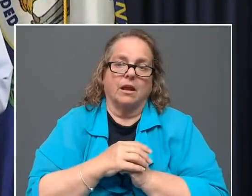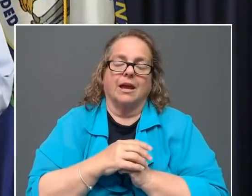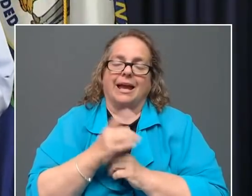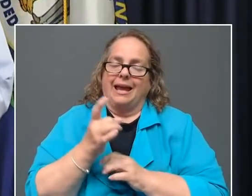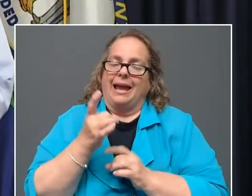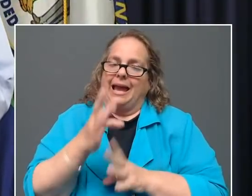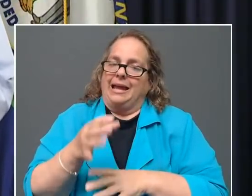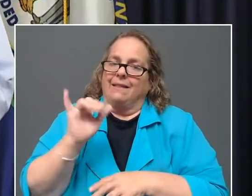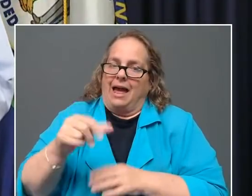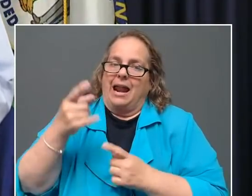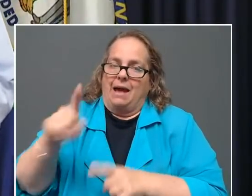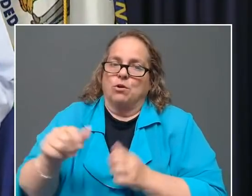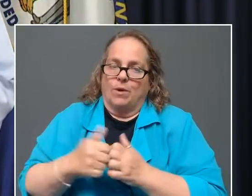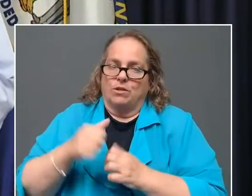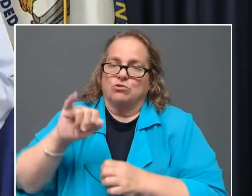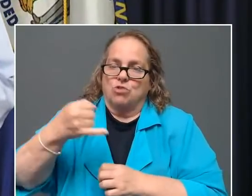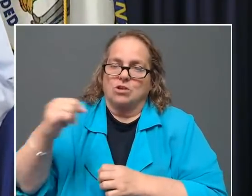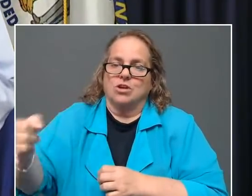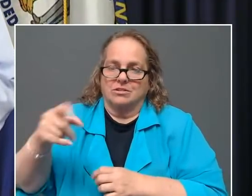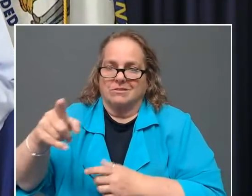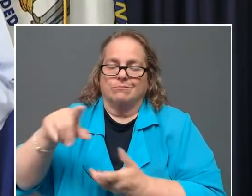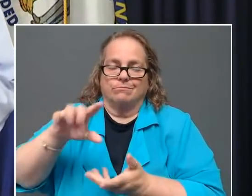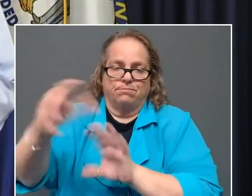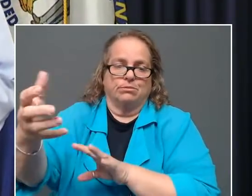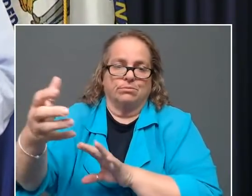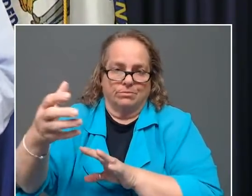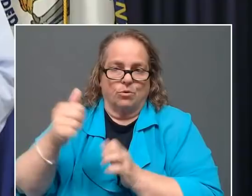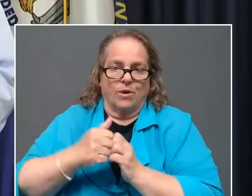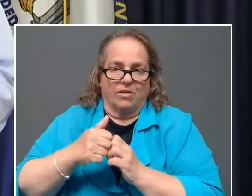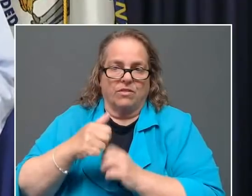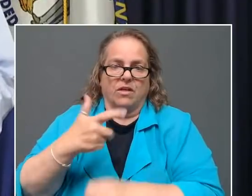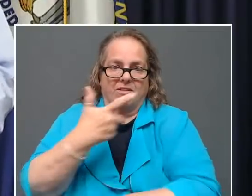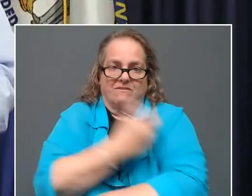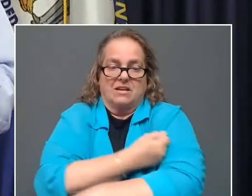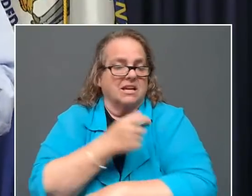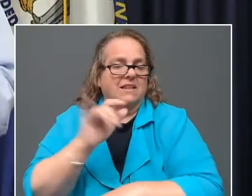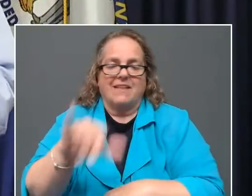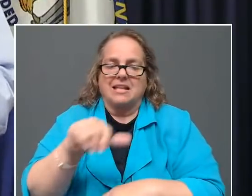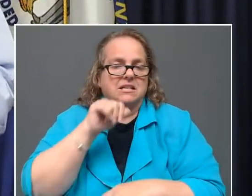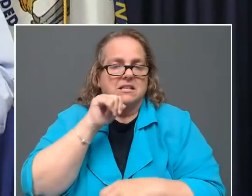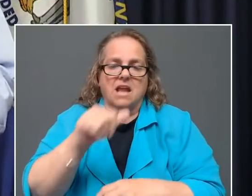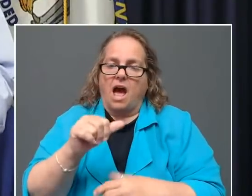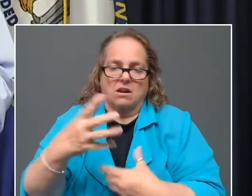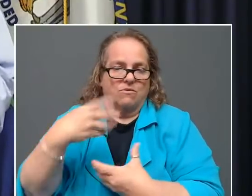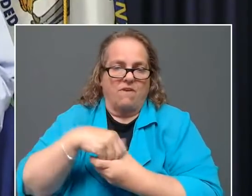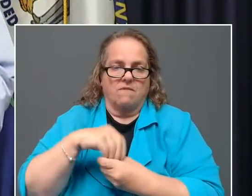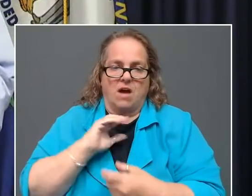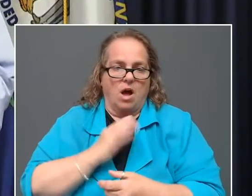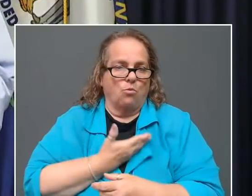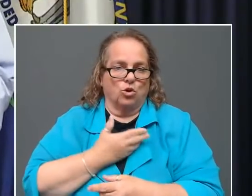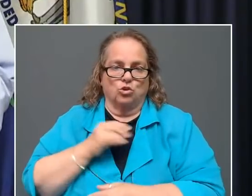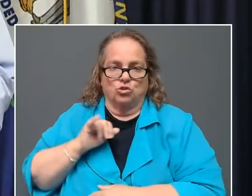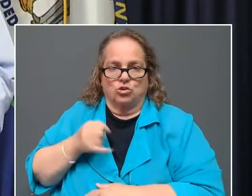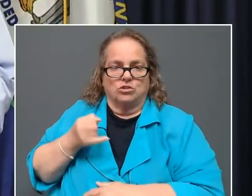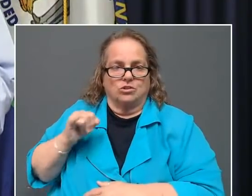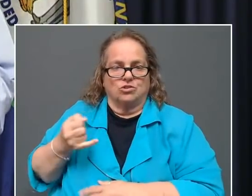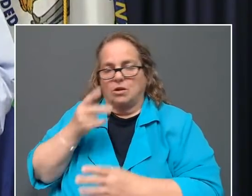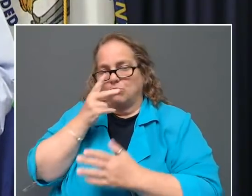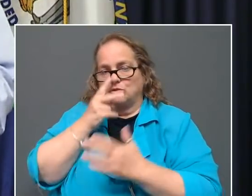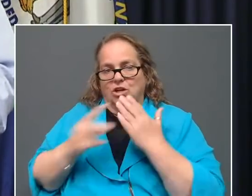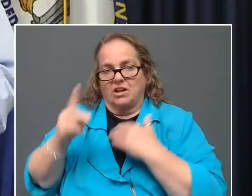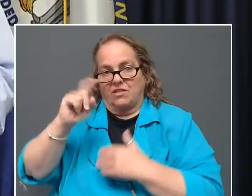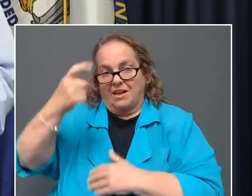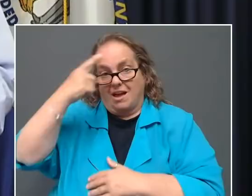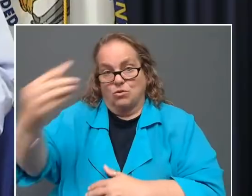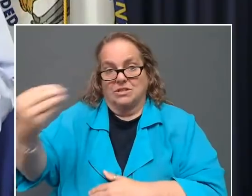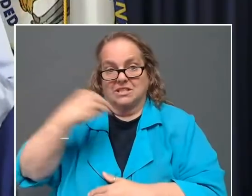part of any of the projections that the federal government had given to us on Johnson & Johnson, at least for the coming weeks. So that has not